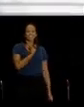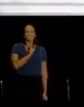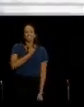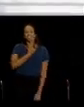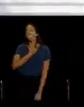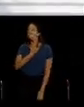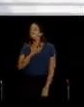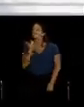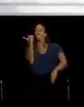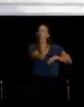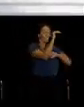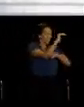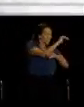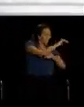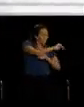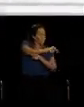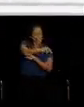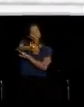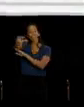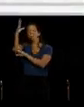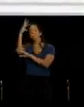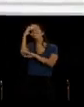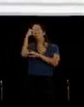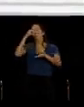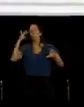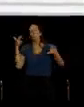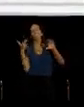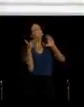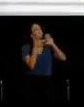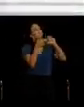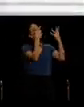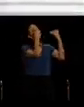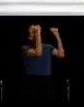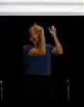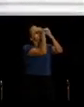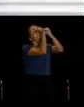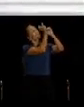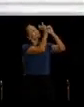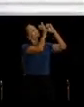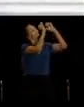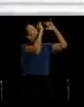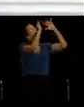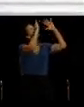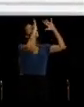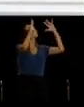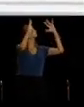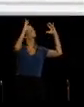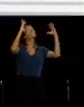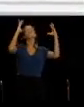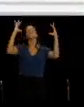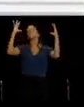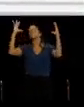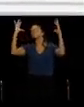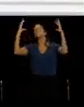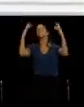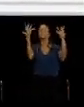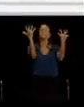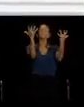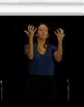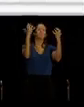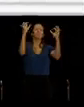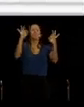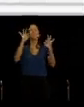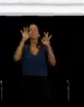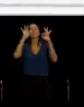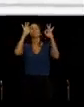design. 'Cause every night I lie in bed, the brightest colors fill my head.